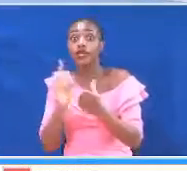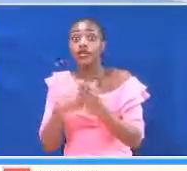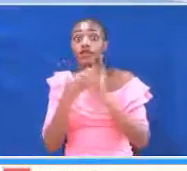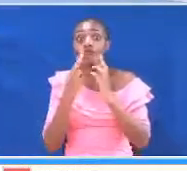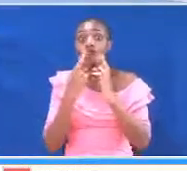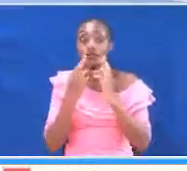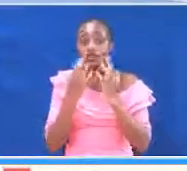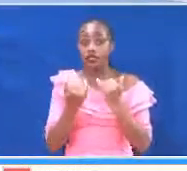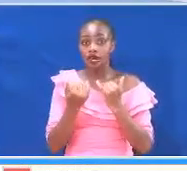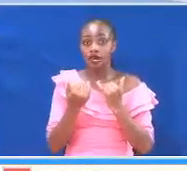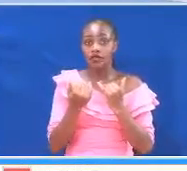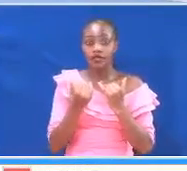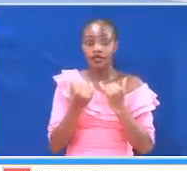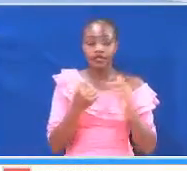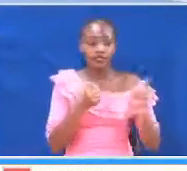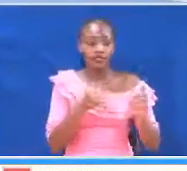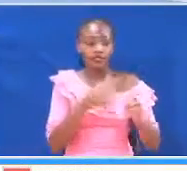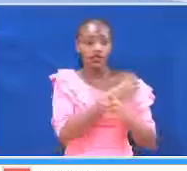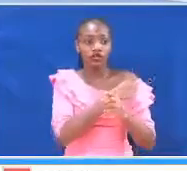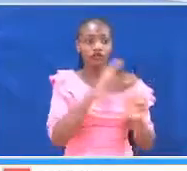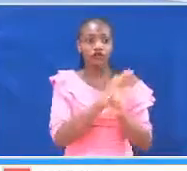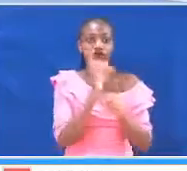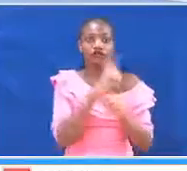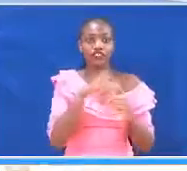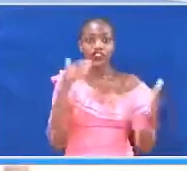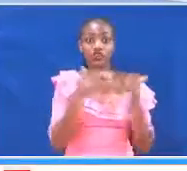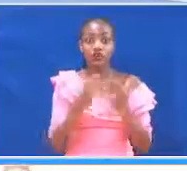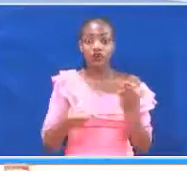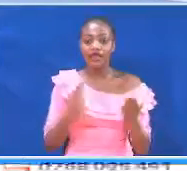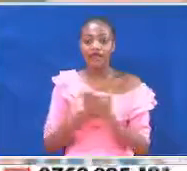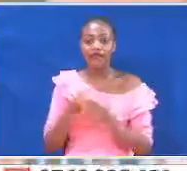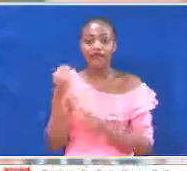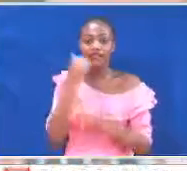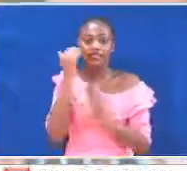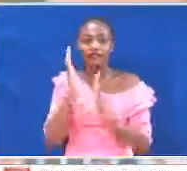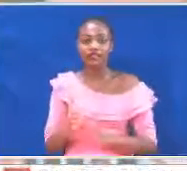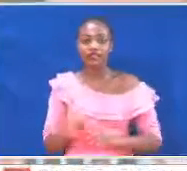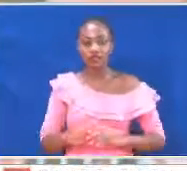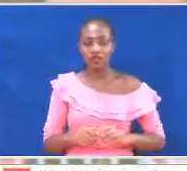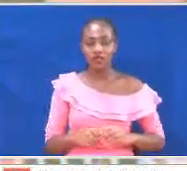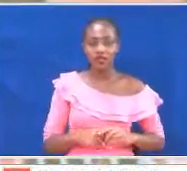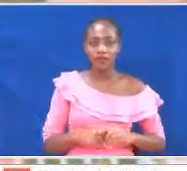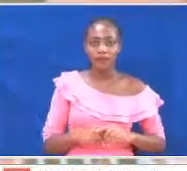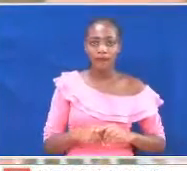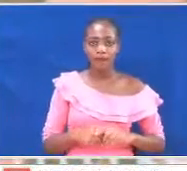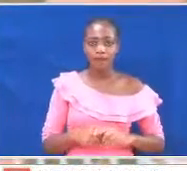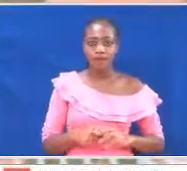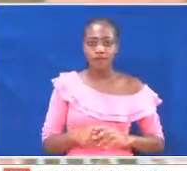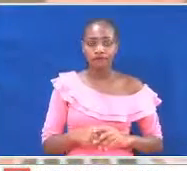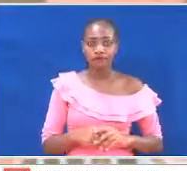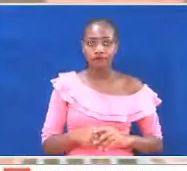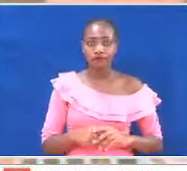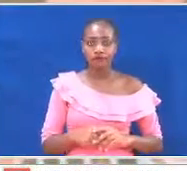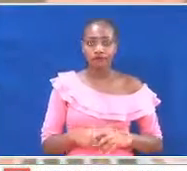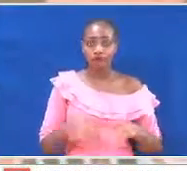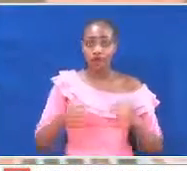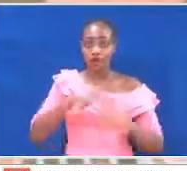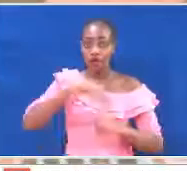stopped admitting patients due to overflow of patients. Na watu wengi hao watu wengi